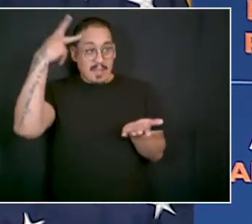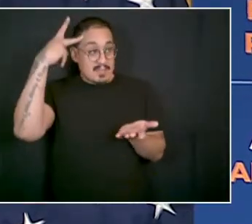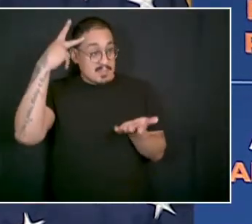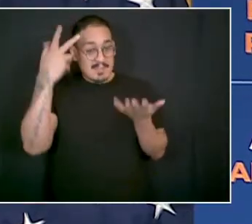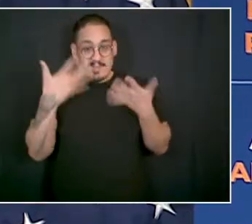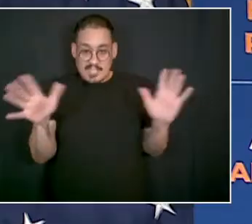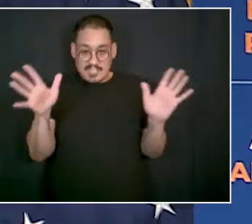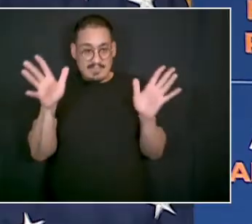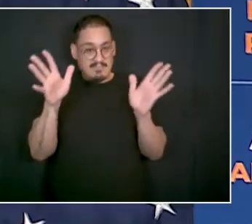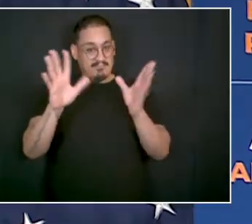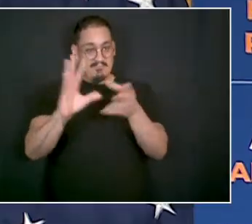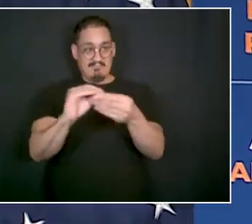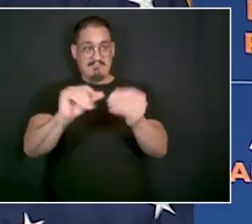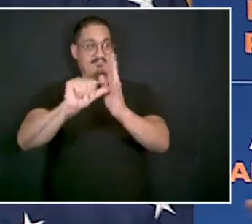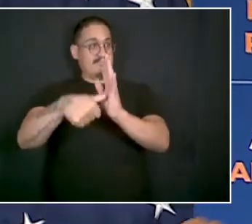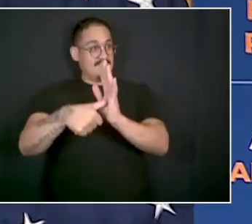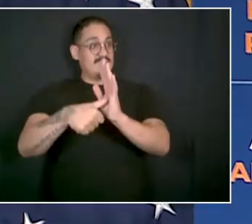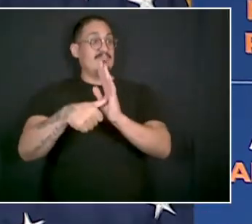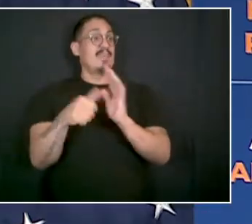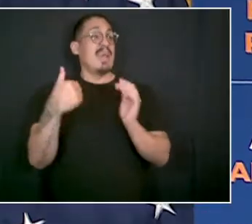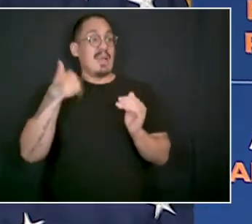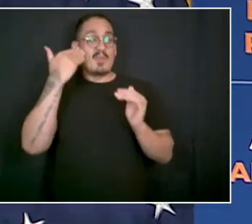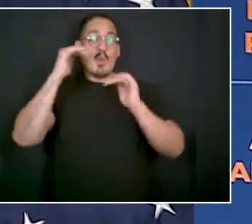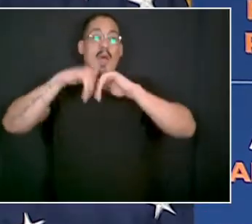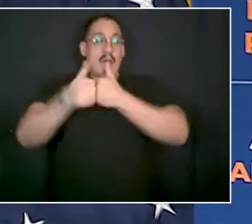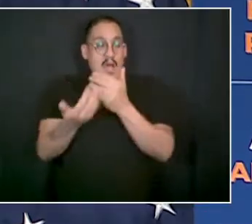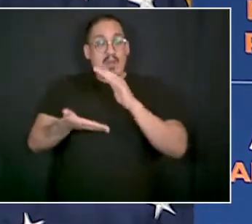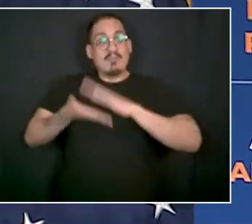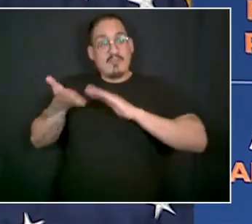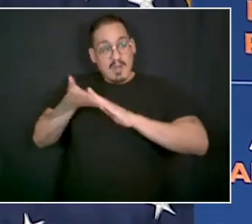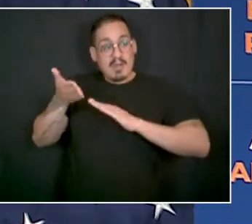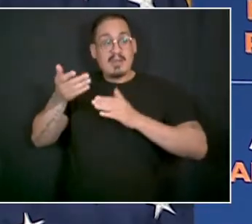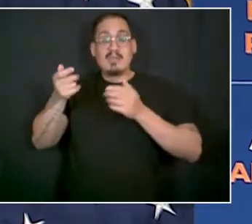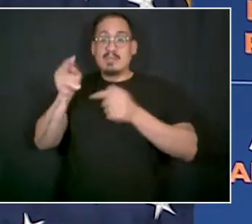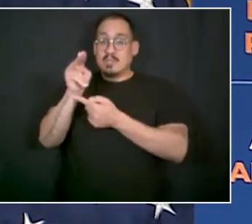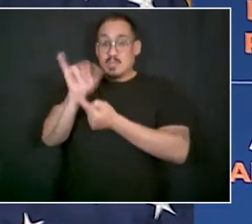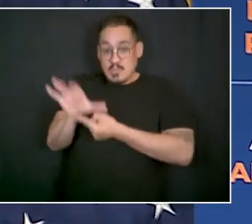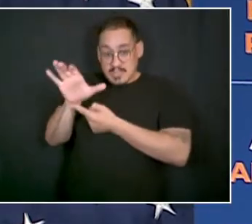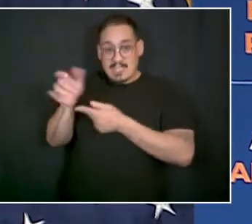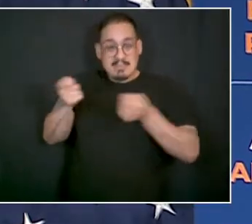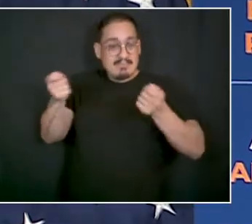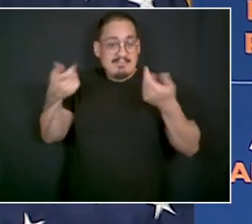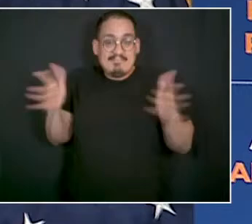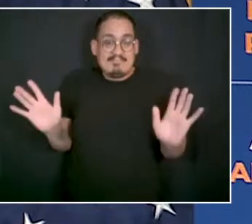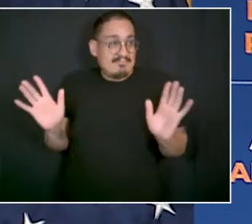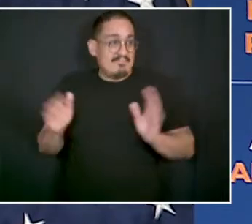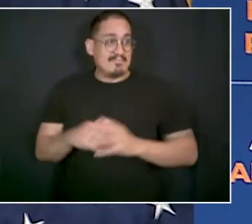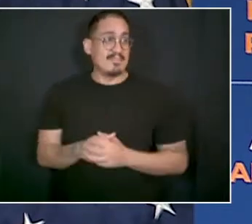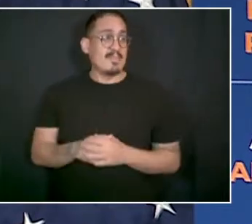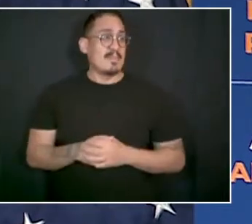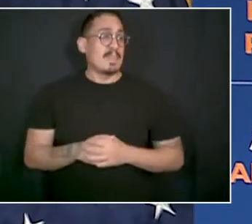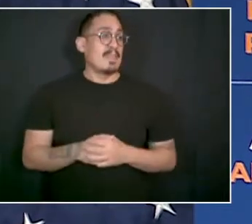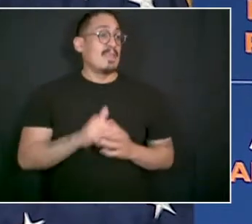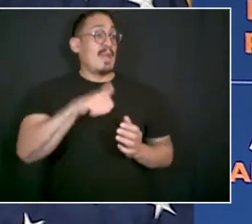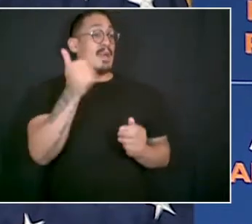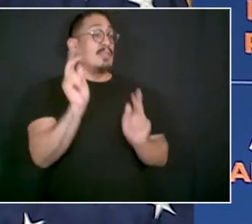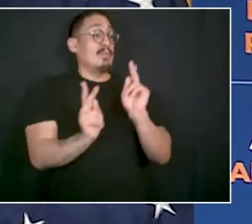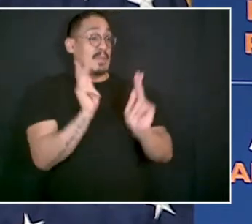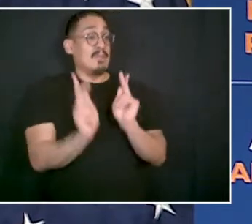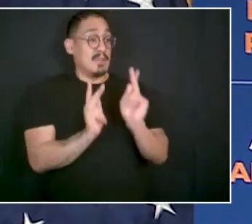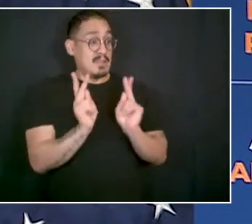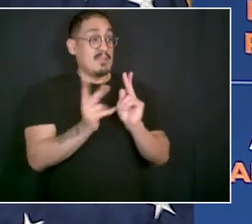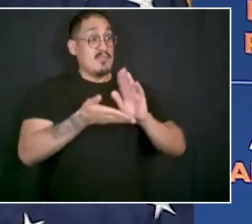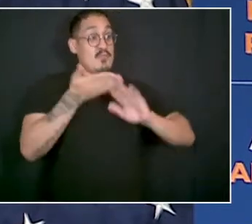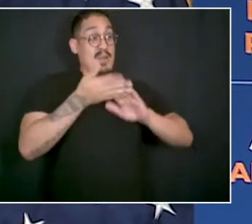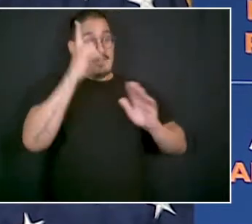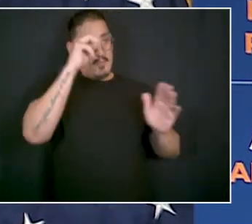the city. I still got to run the city. A lot of those other folks who are running, they don't have day jobs. And, you know, when you look at how Governor